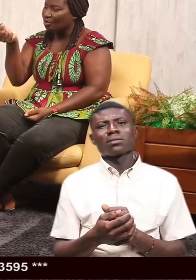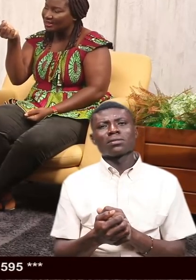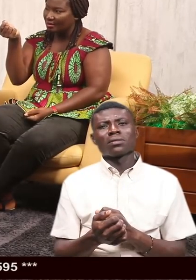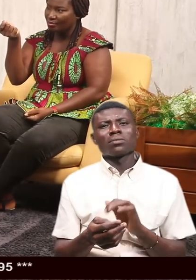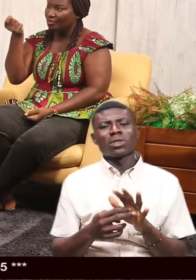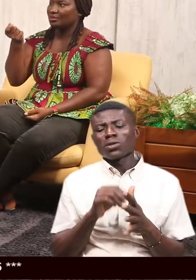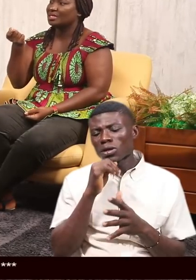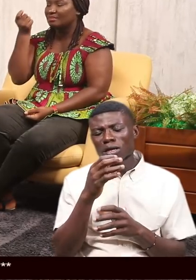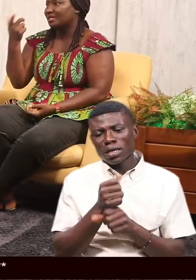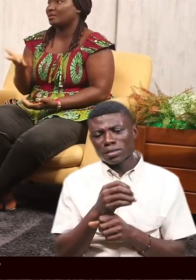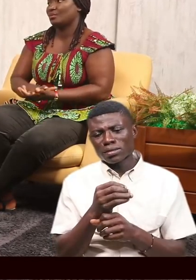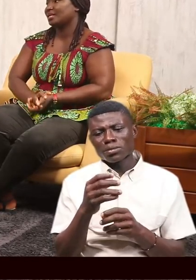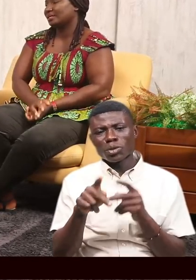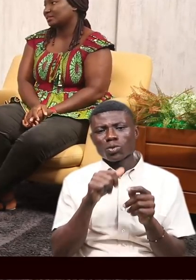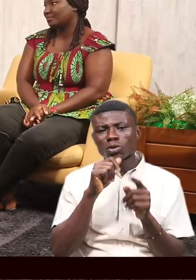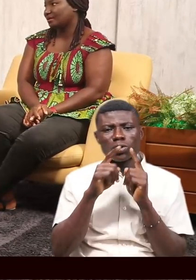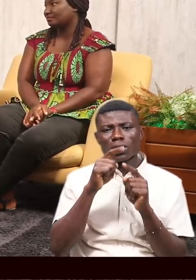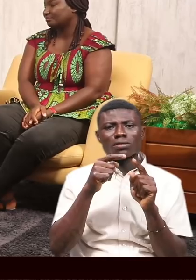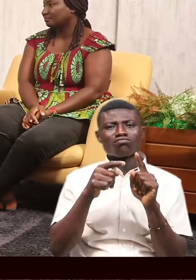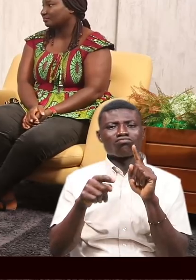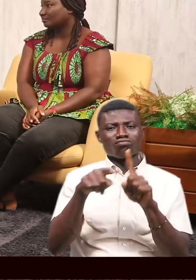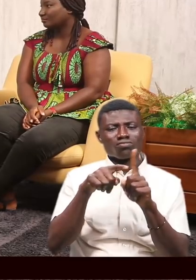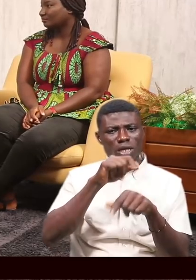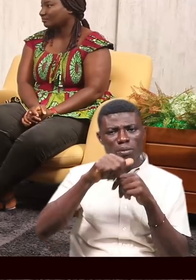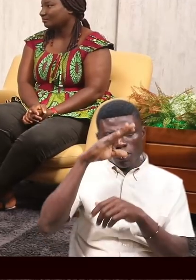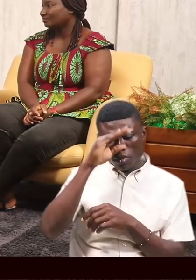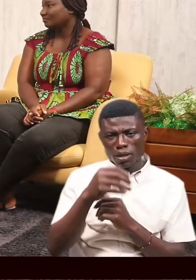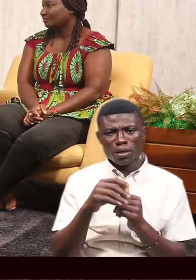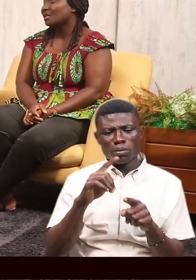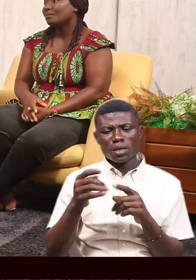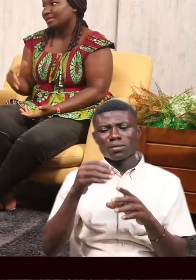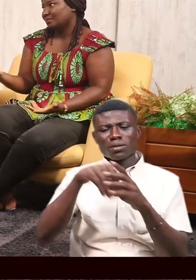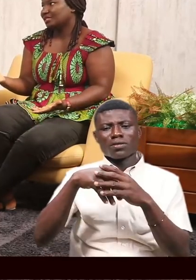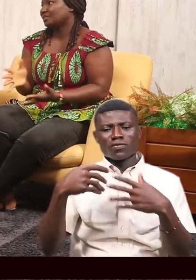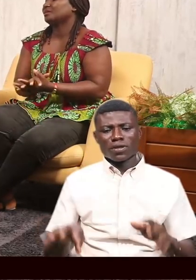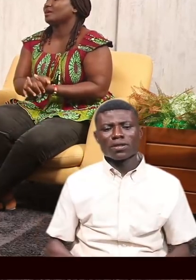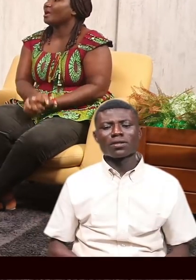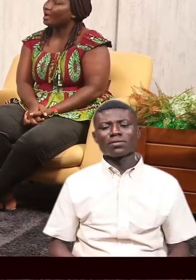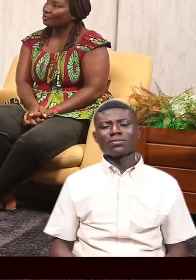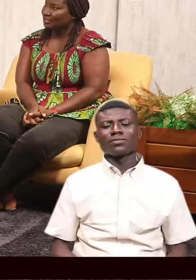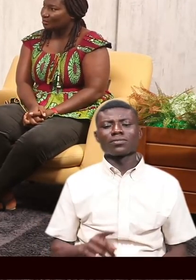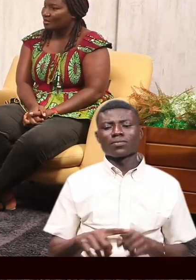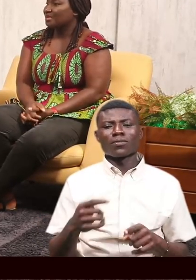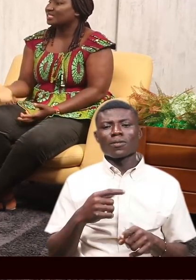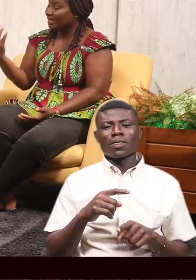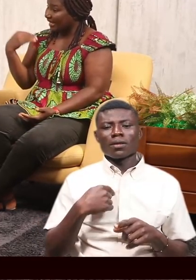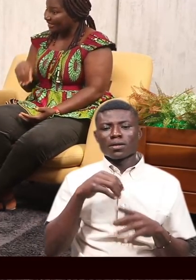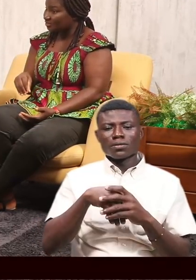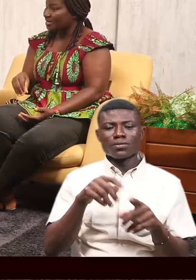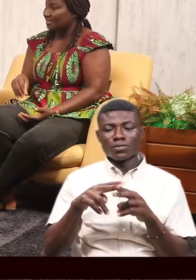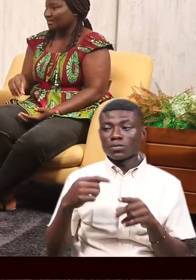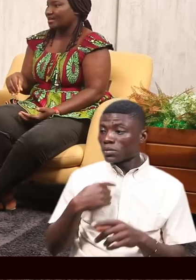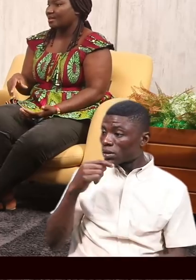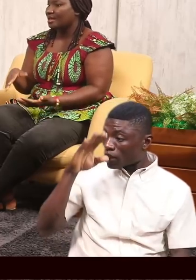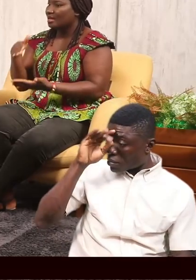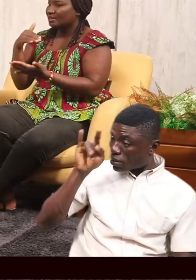nya cotampo, nebidin and one dance pa. That's not what you're Medimiti. A question maybe into me catch